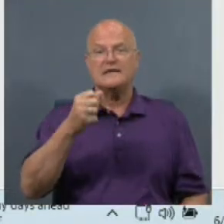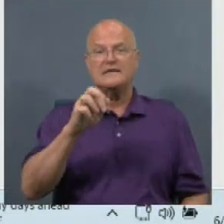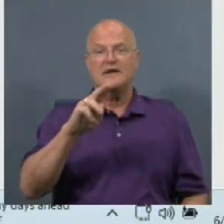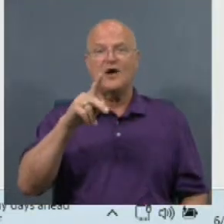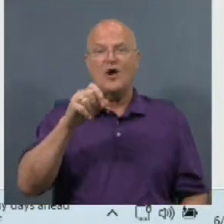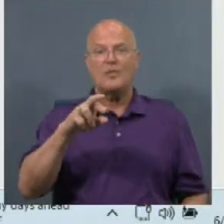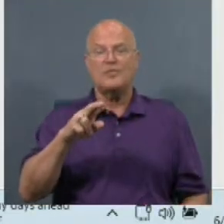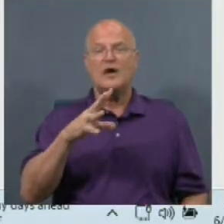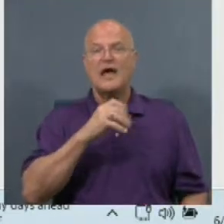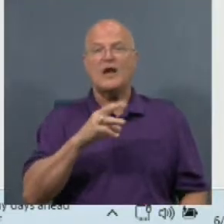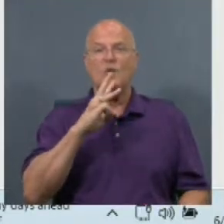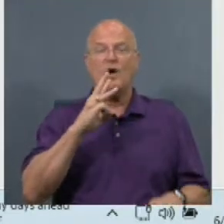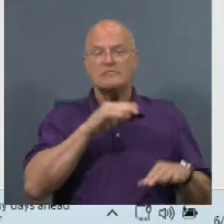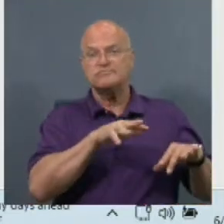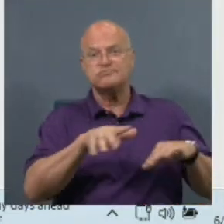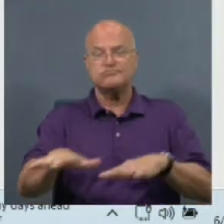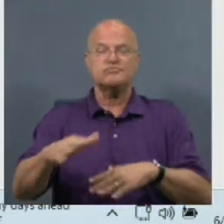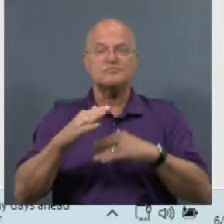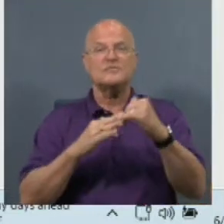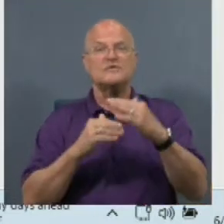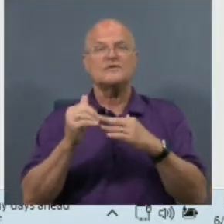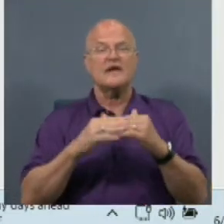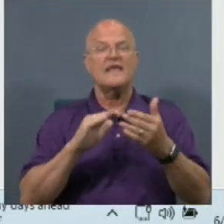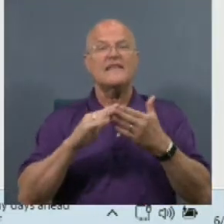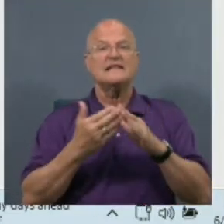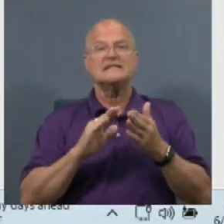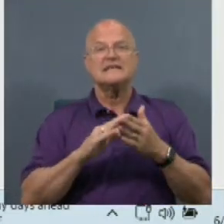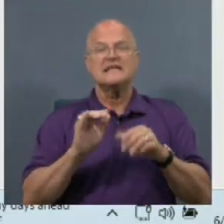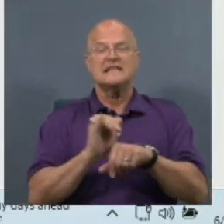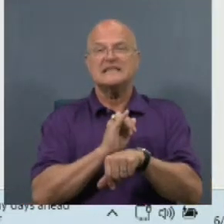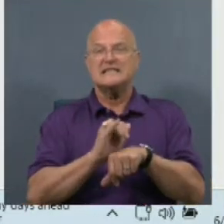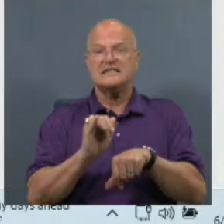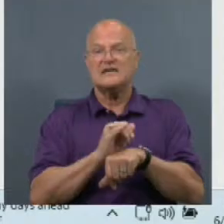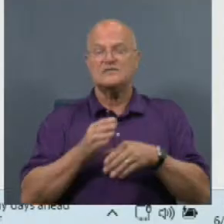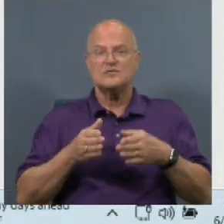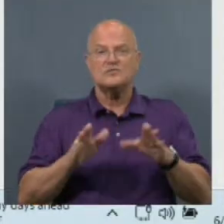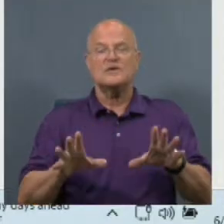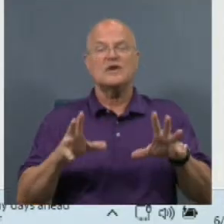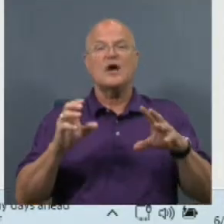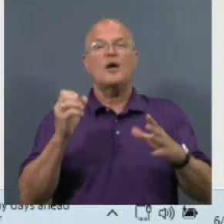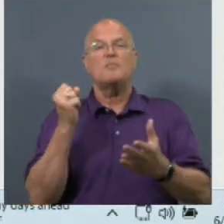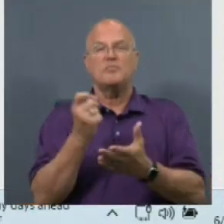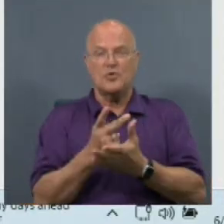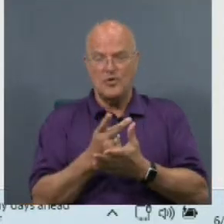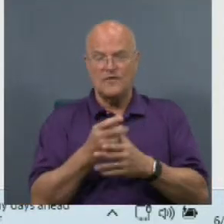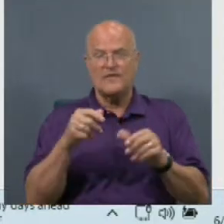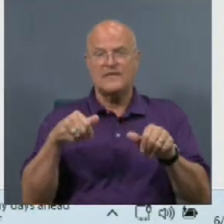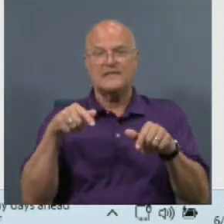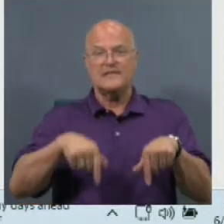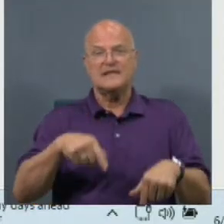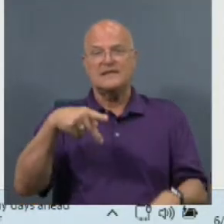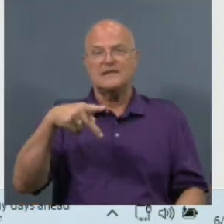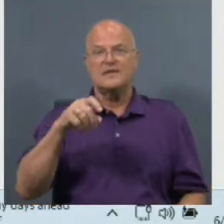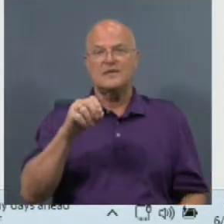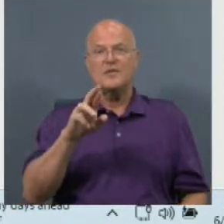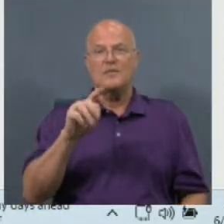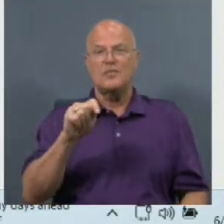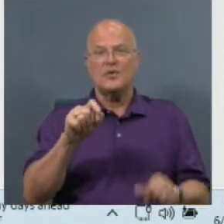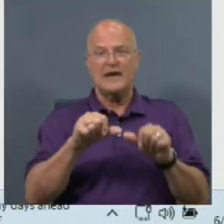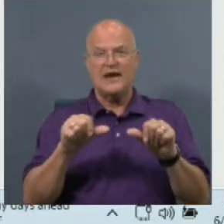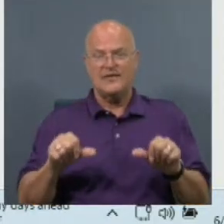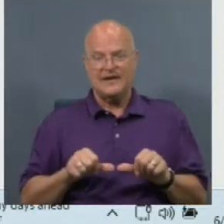drainage facilities. Riverport Road is being constructed to the city's industrial street standard approved for roads within the port area.